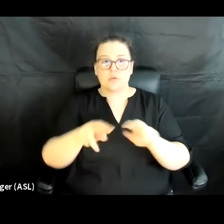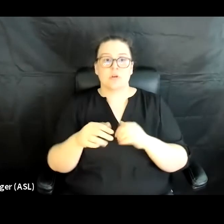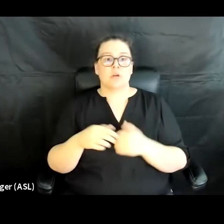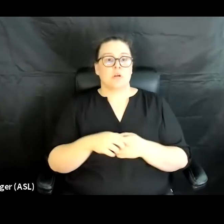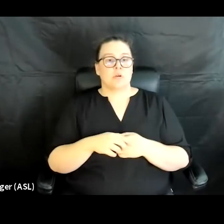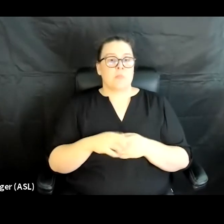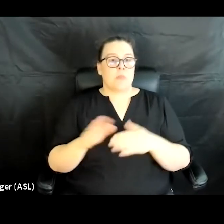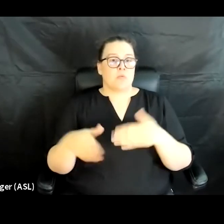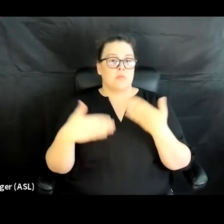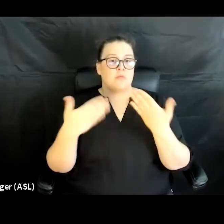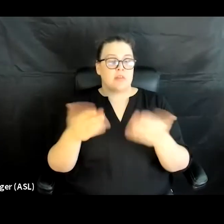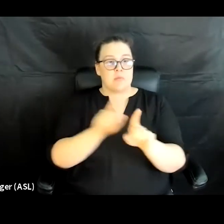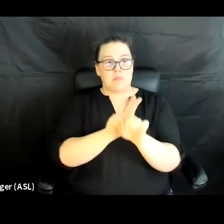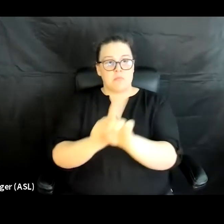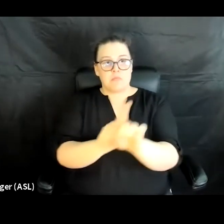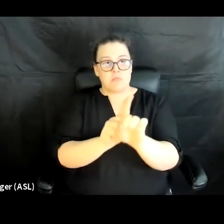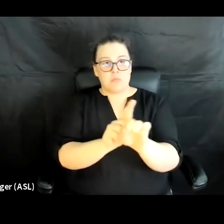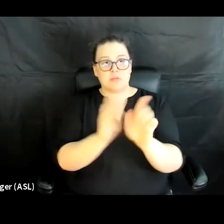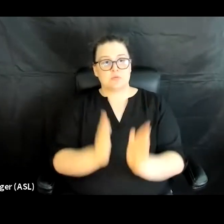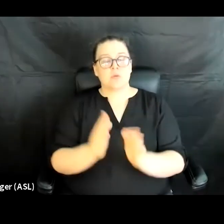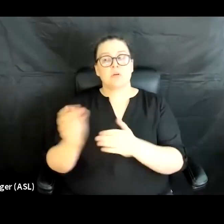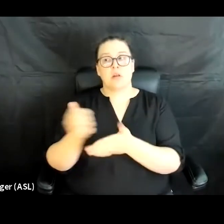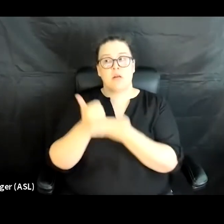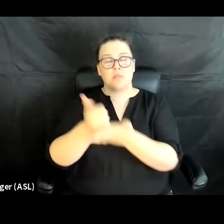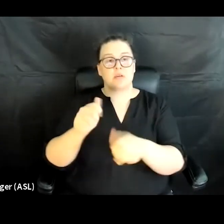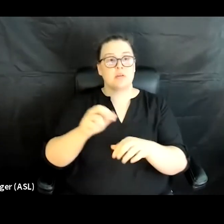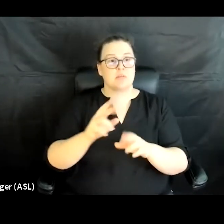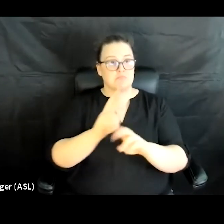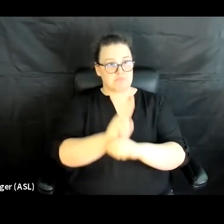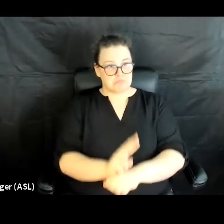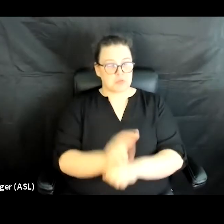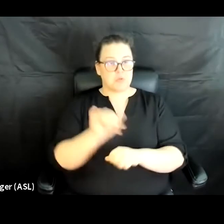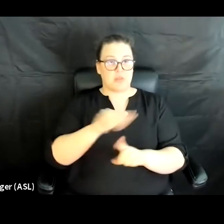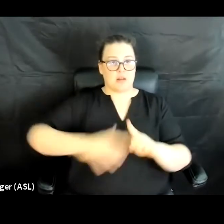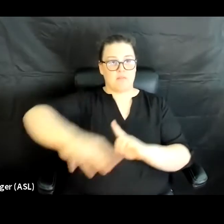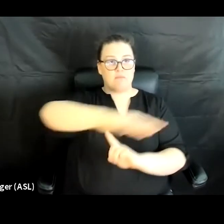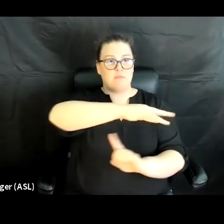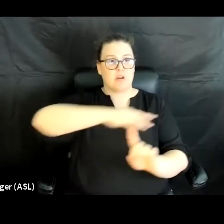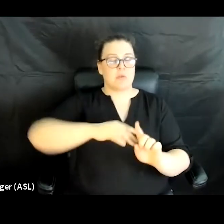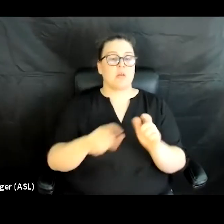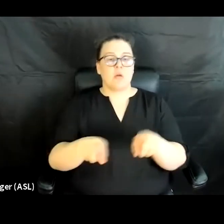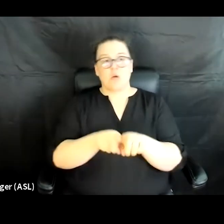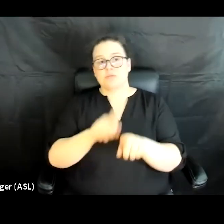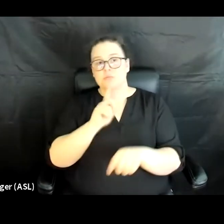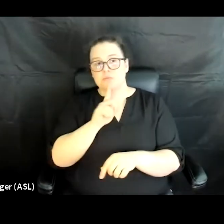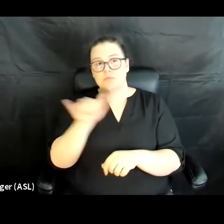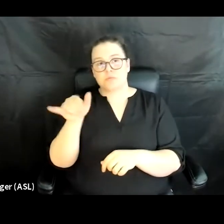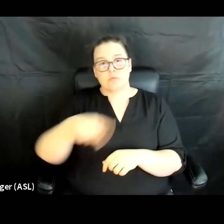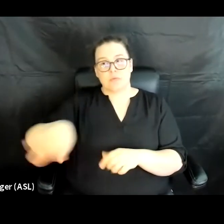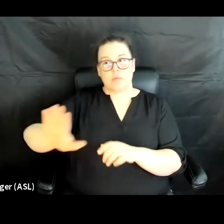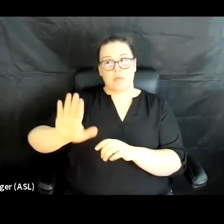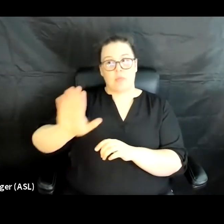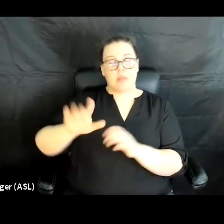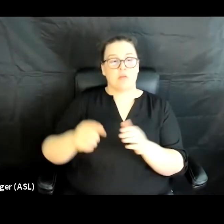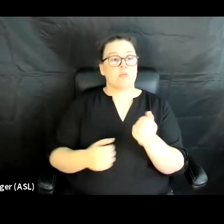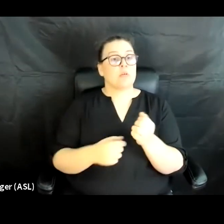the academic environment. And we make sure that they're supported throughout their experience.